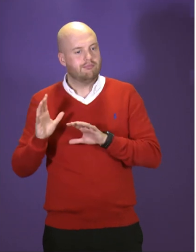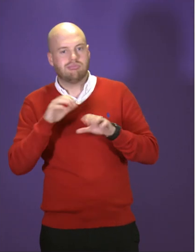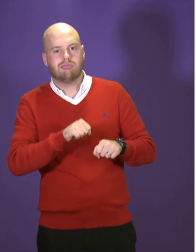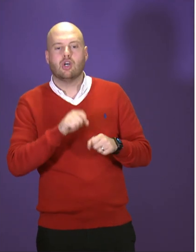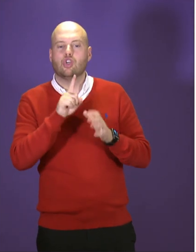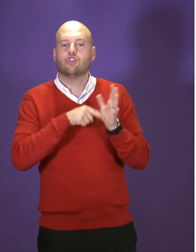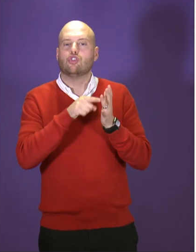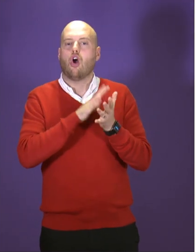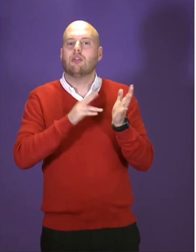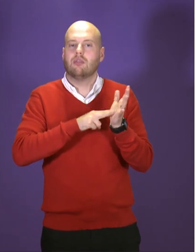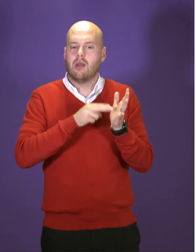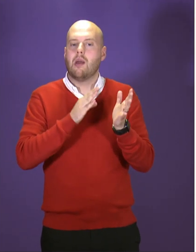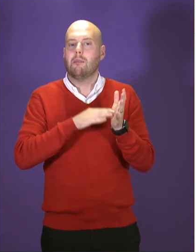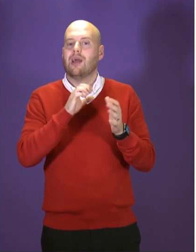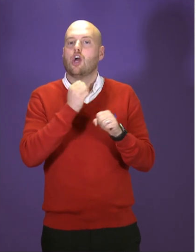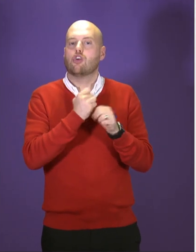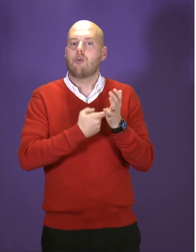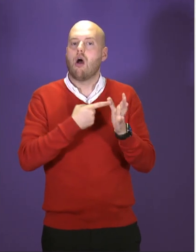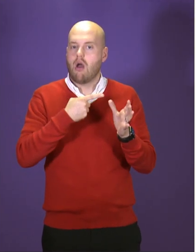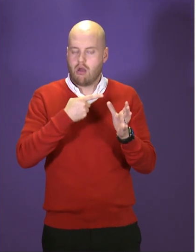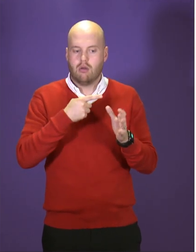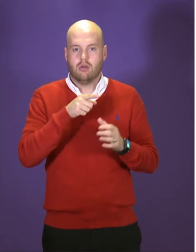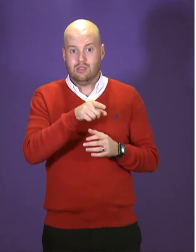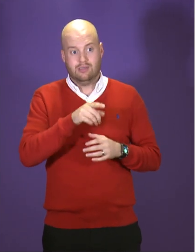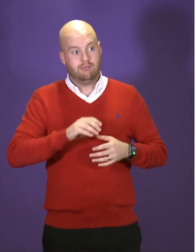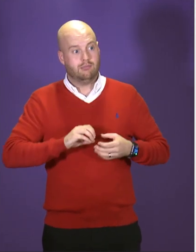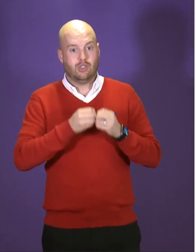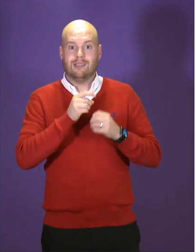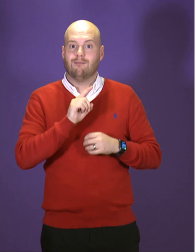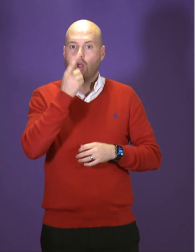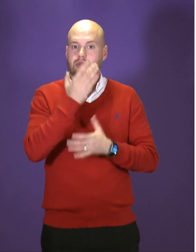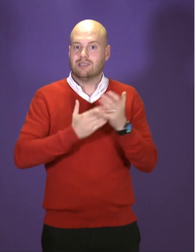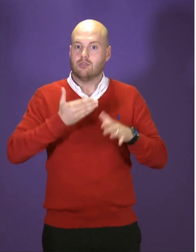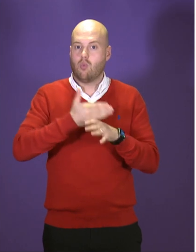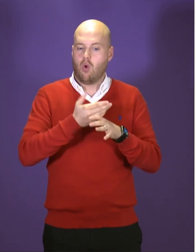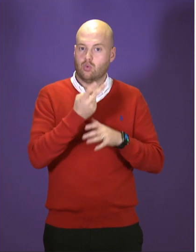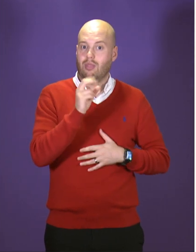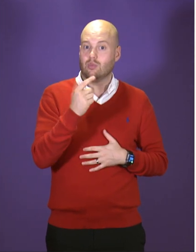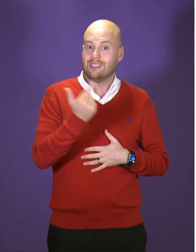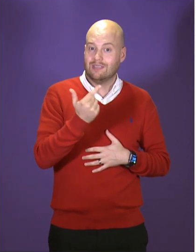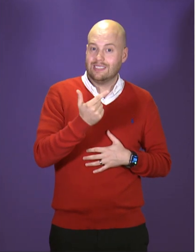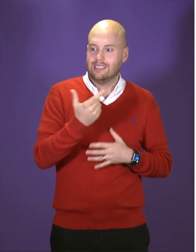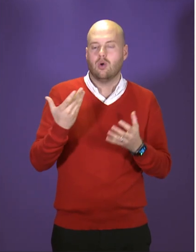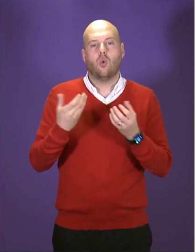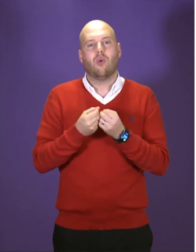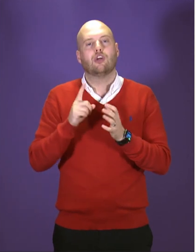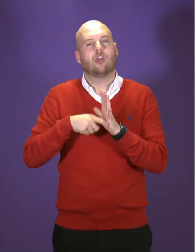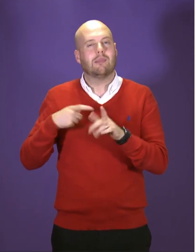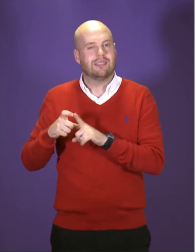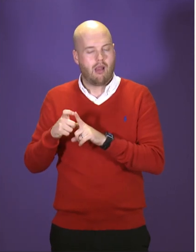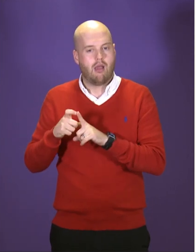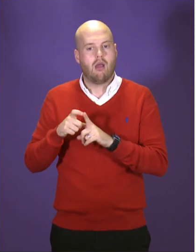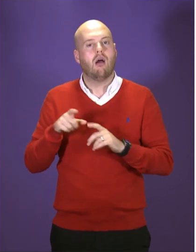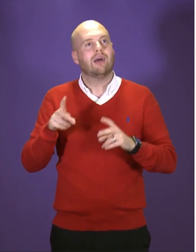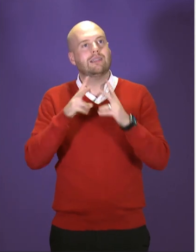his first piece of work for his first festival in 2017 with Jeremy Deller, was titled What is a